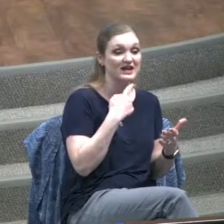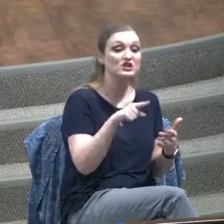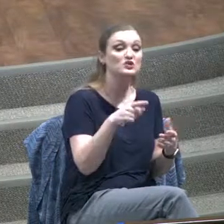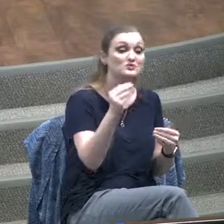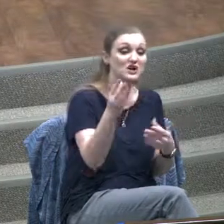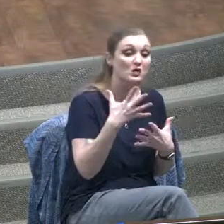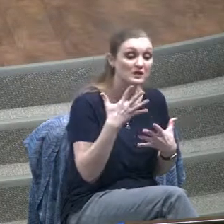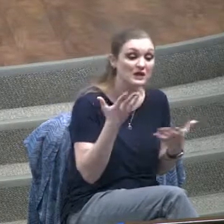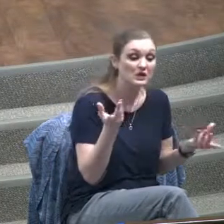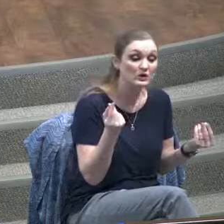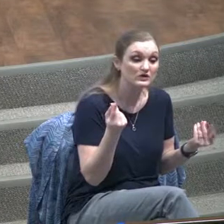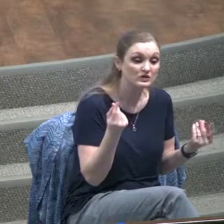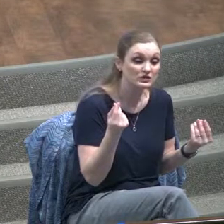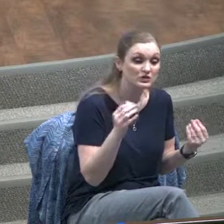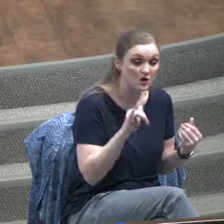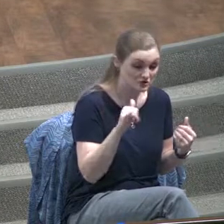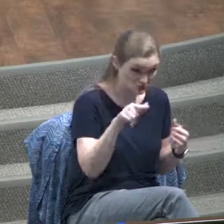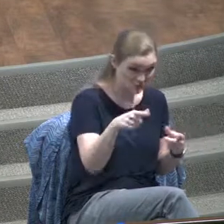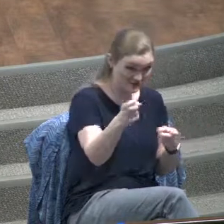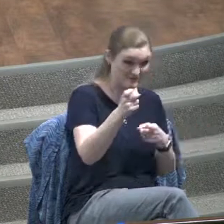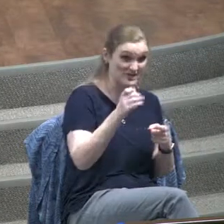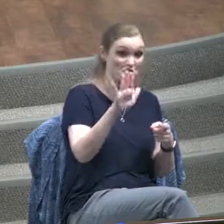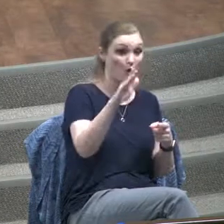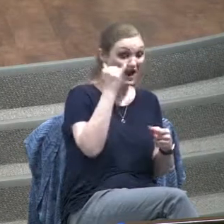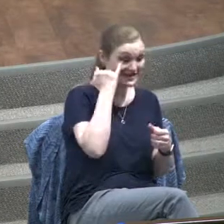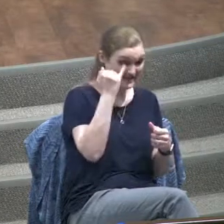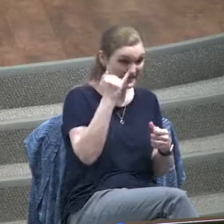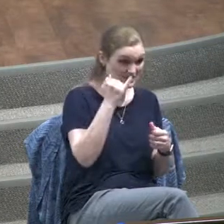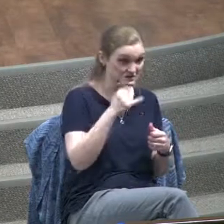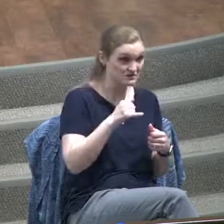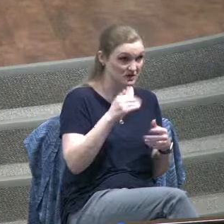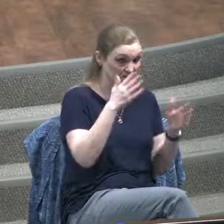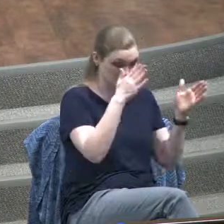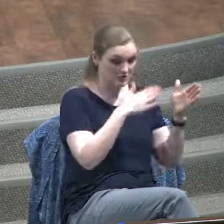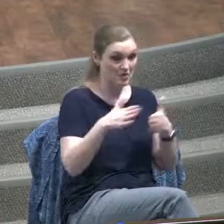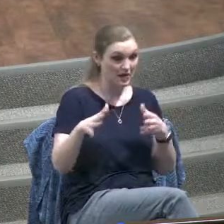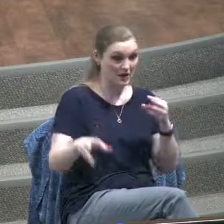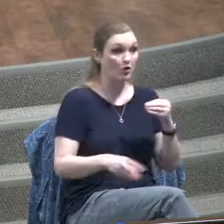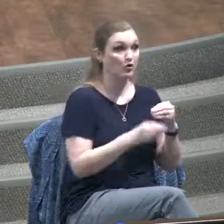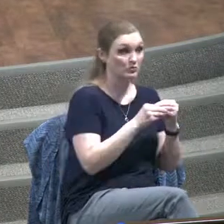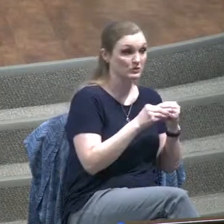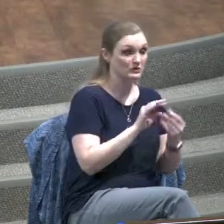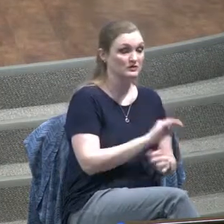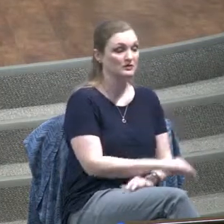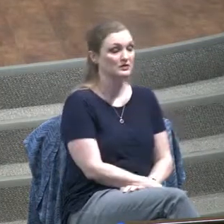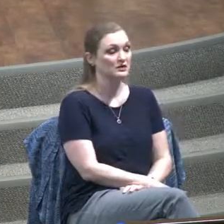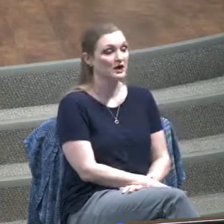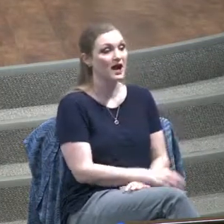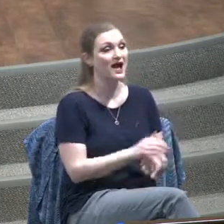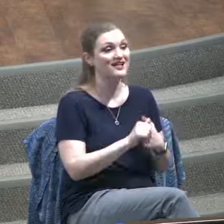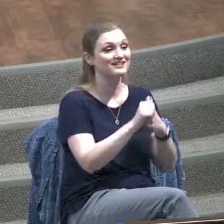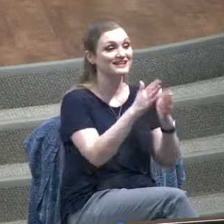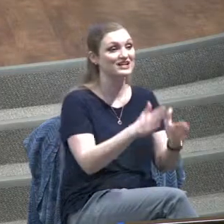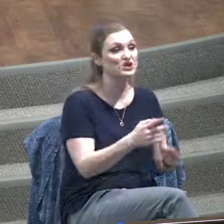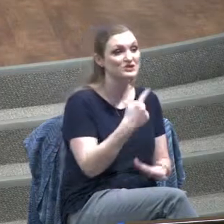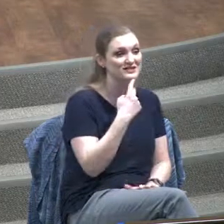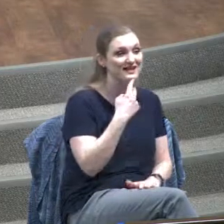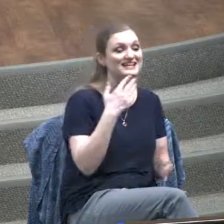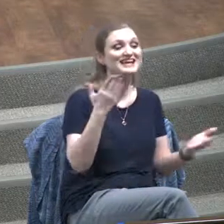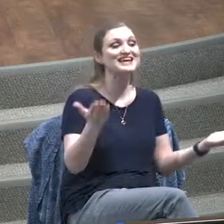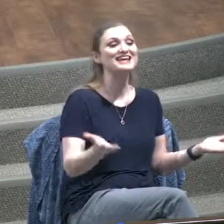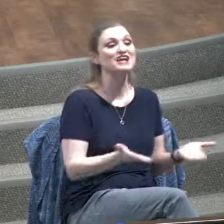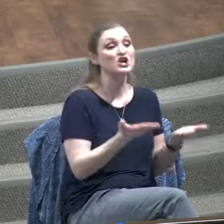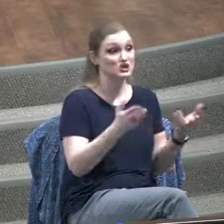A good leader will say, you give me your input into this plan. But a leader says, here is